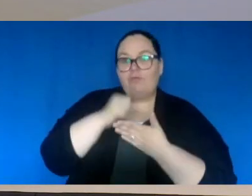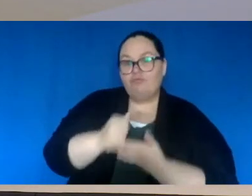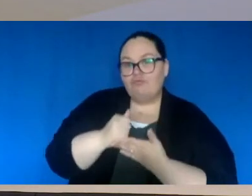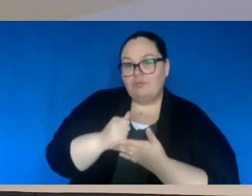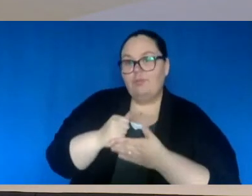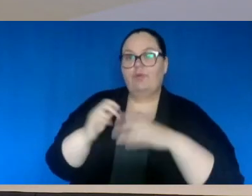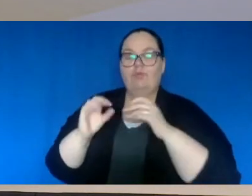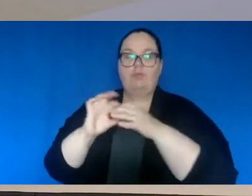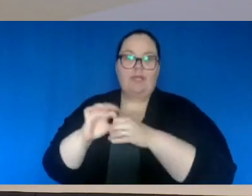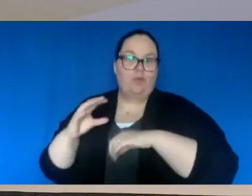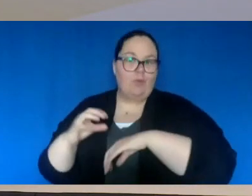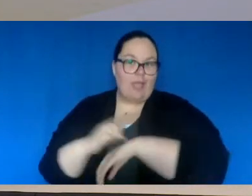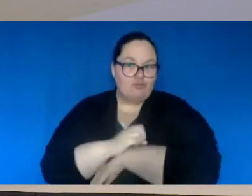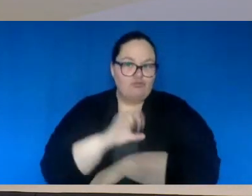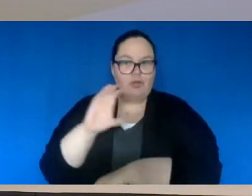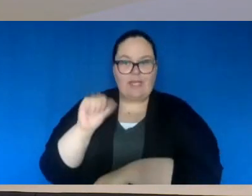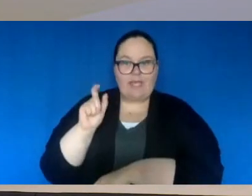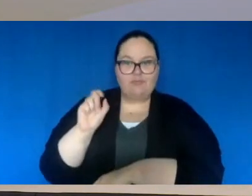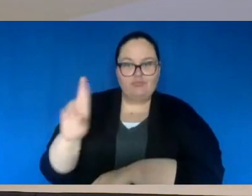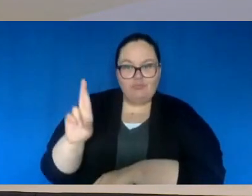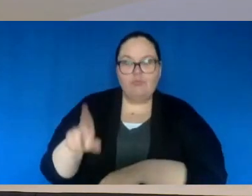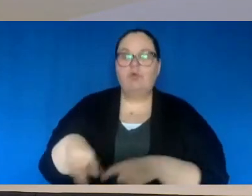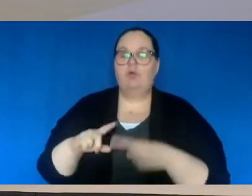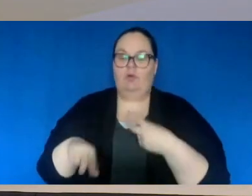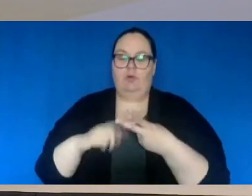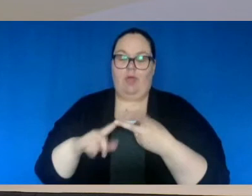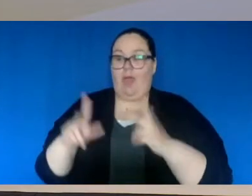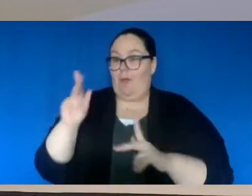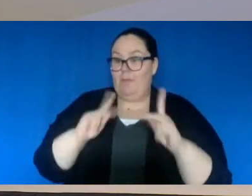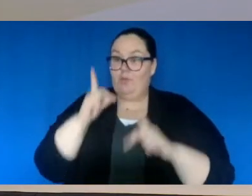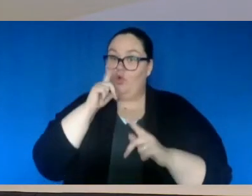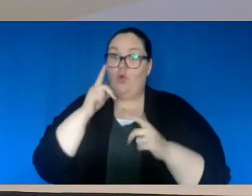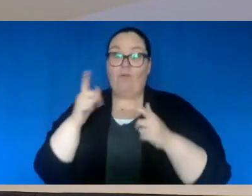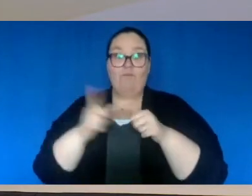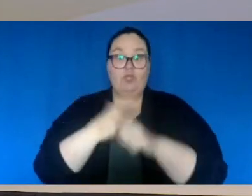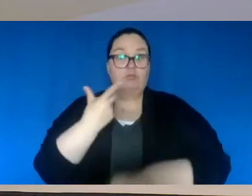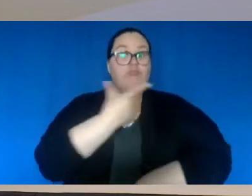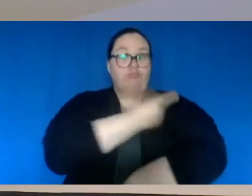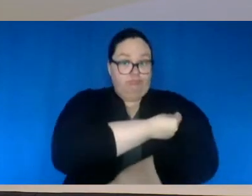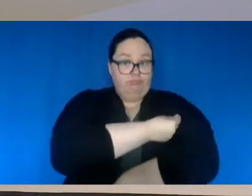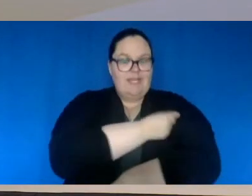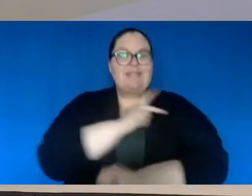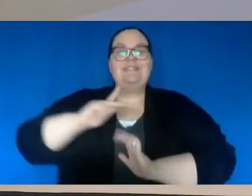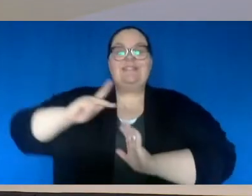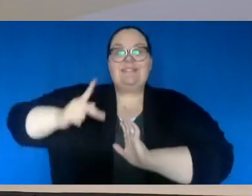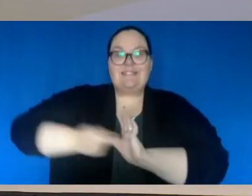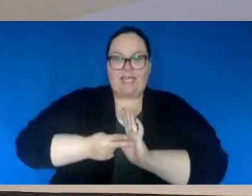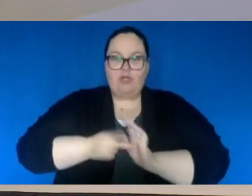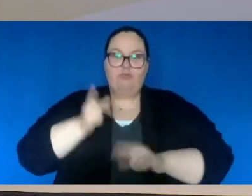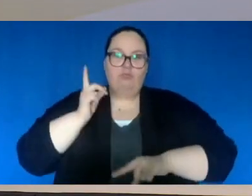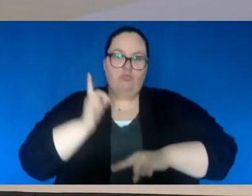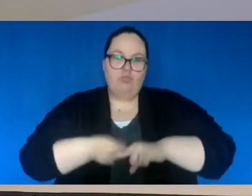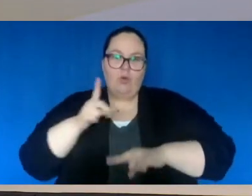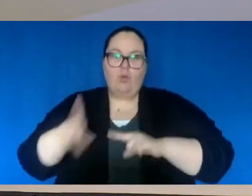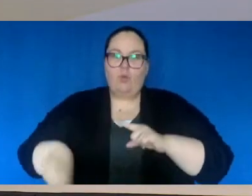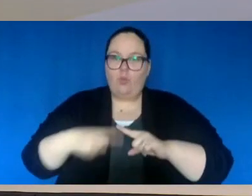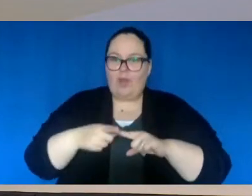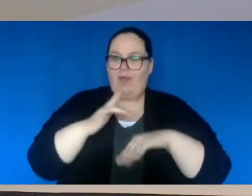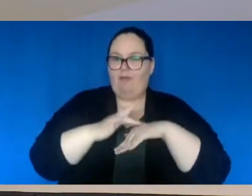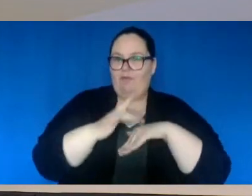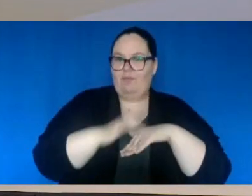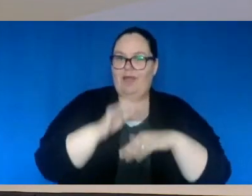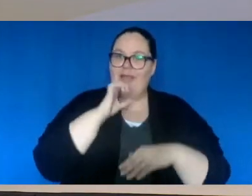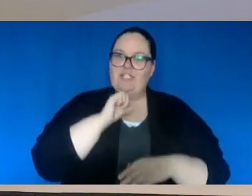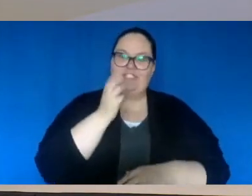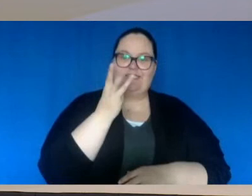cancer, and all other individuals who received a first dose should be given a second dose as soon as all those age 16 and above have